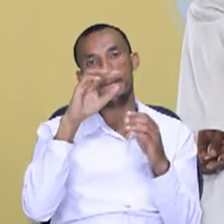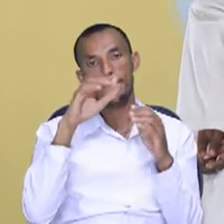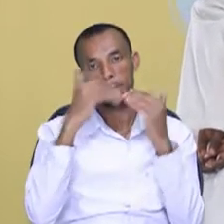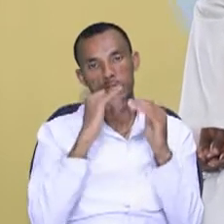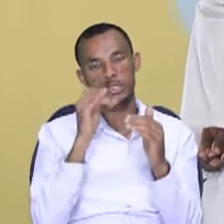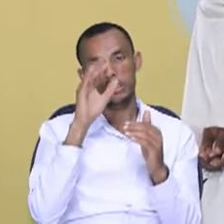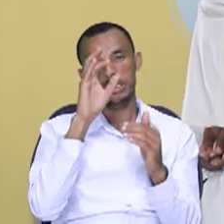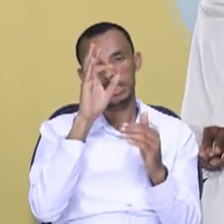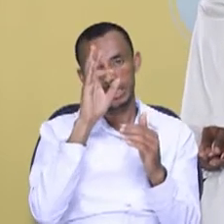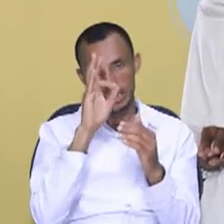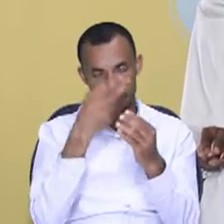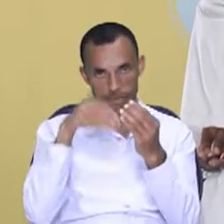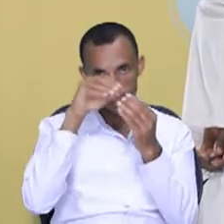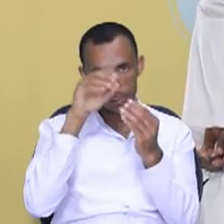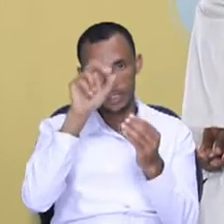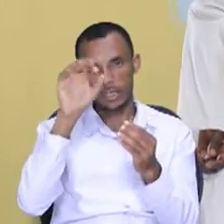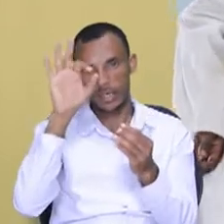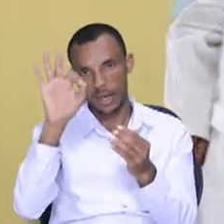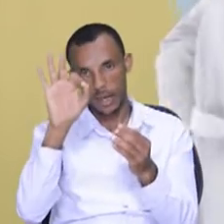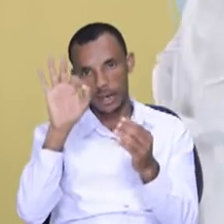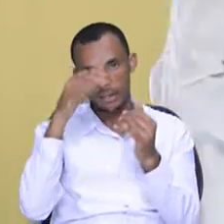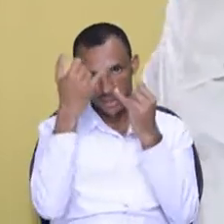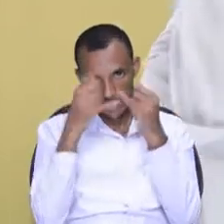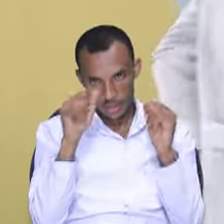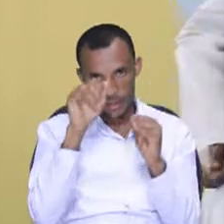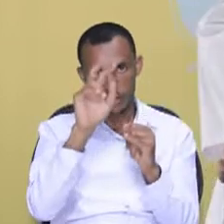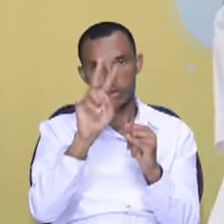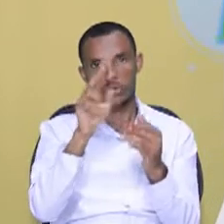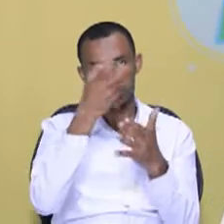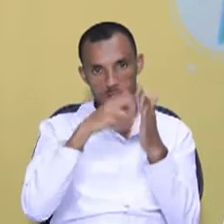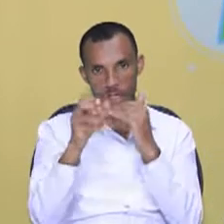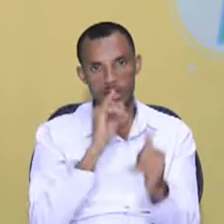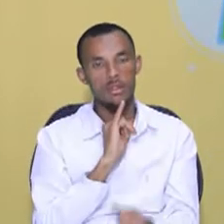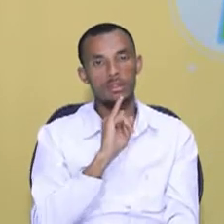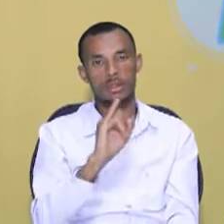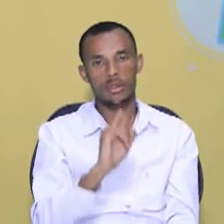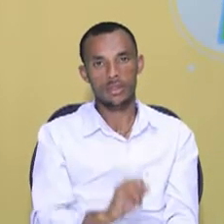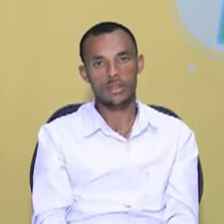39 divided by 2. So the result is